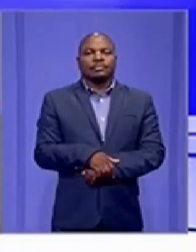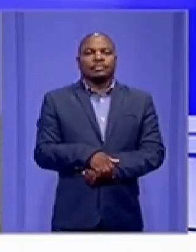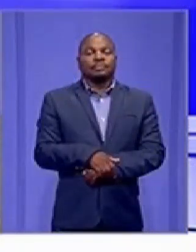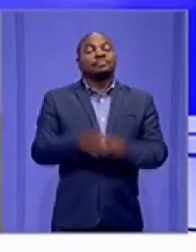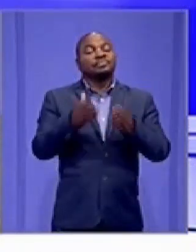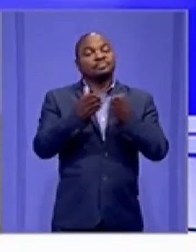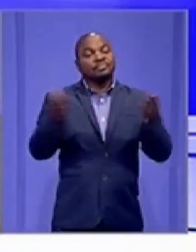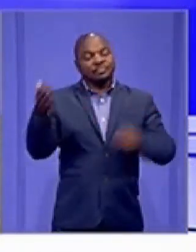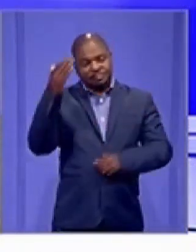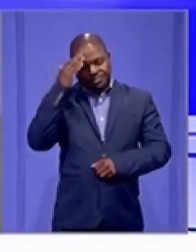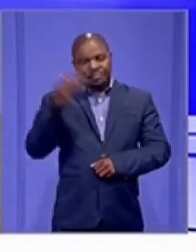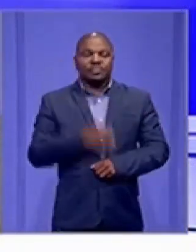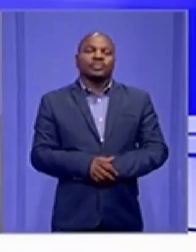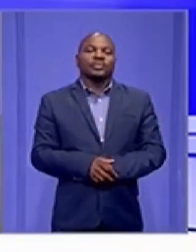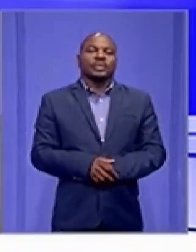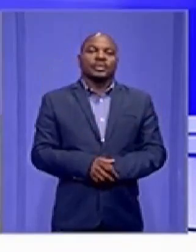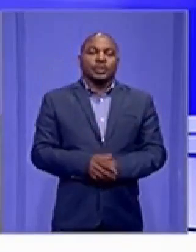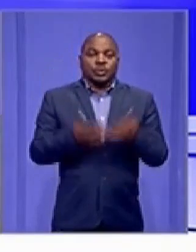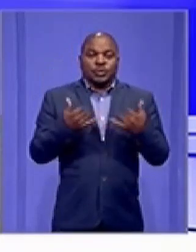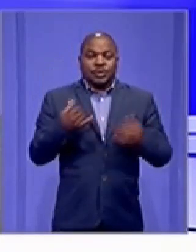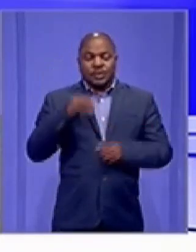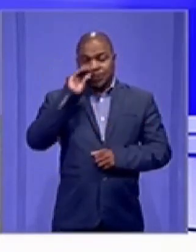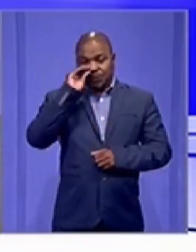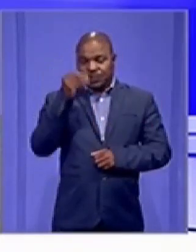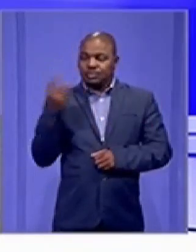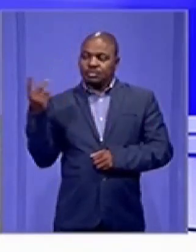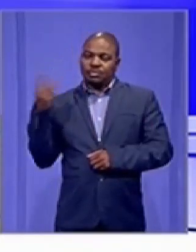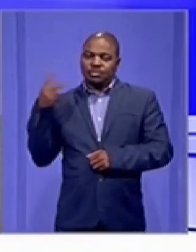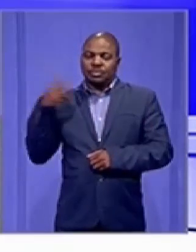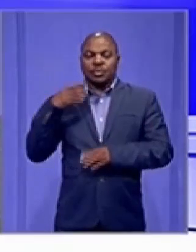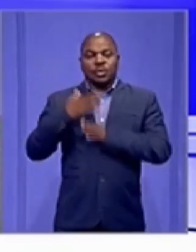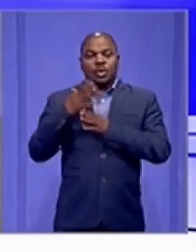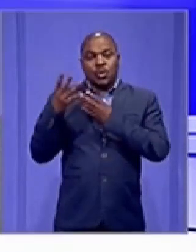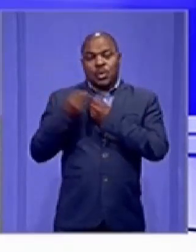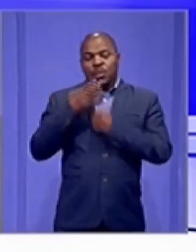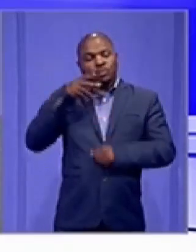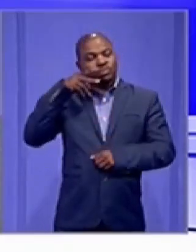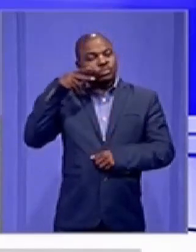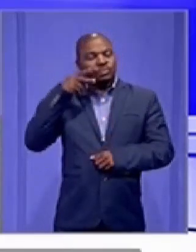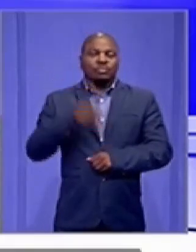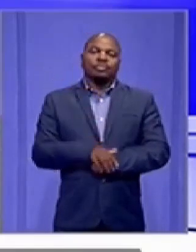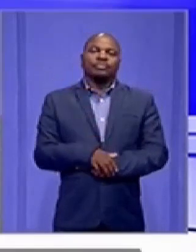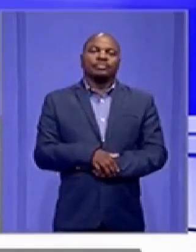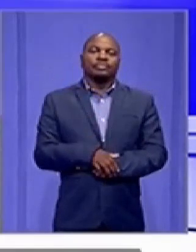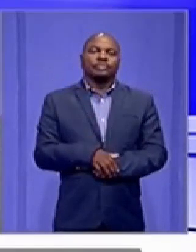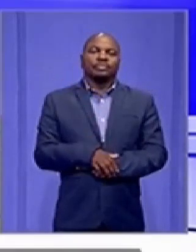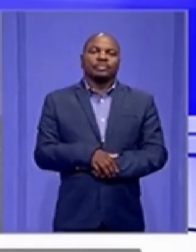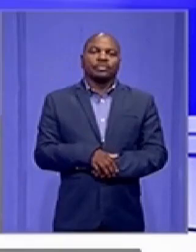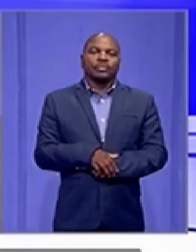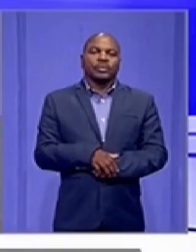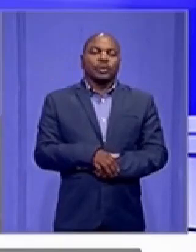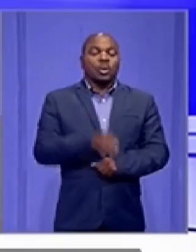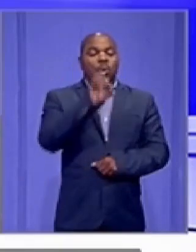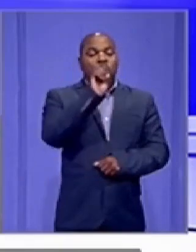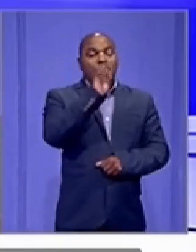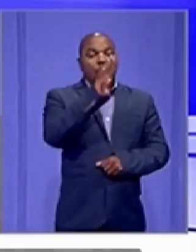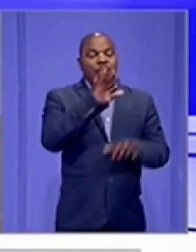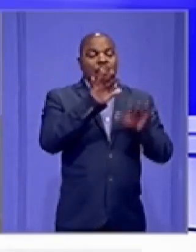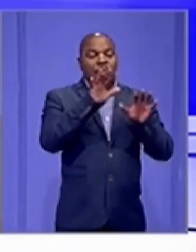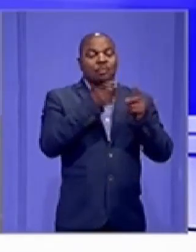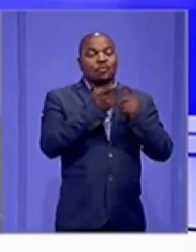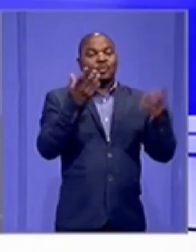Batho besho thobela ditabeng tša bošegompšo ke na le mošomi mmogo Augustine Letlalo. Badudi ba Bloemfontein